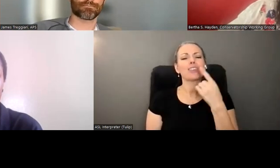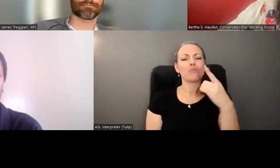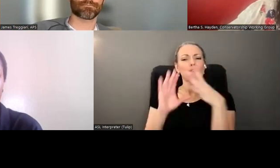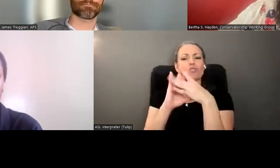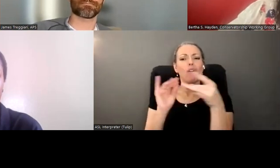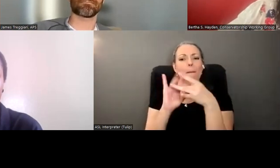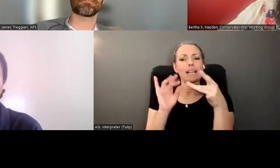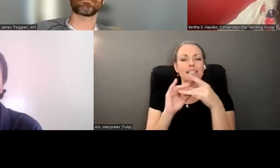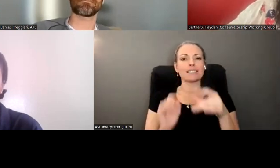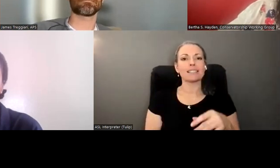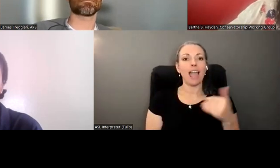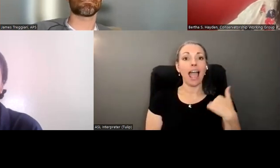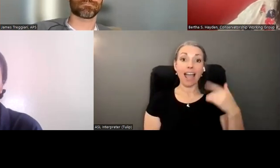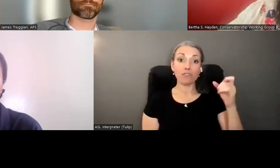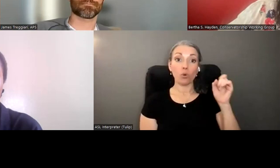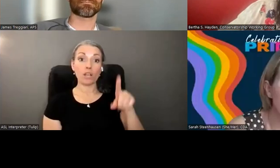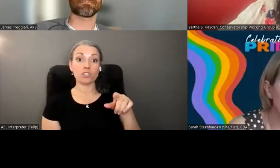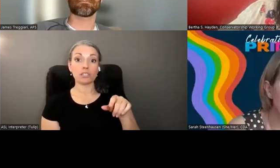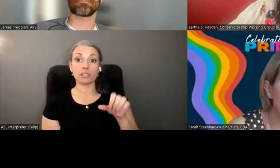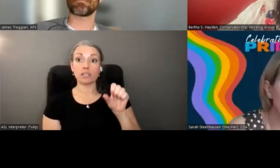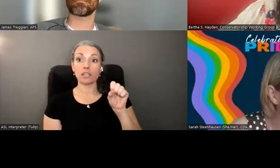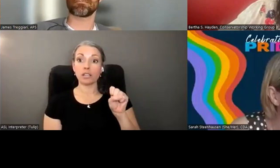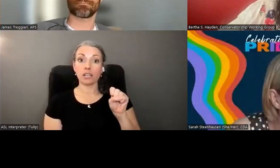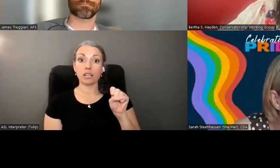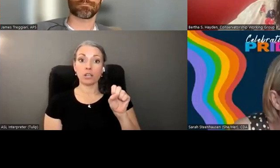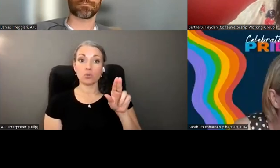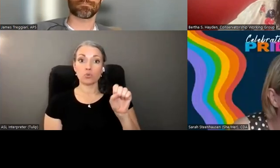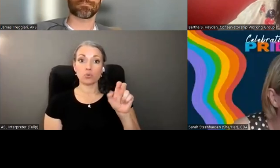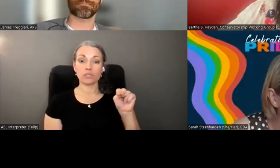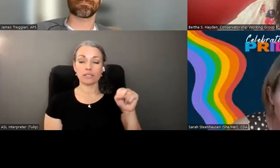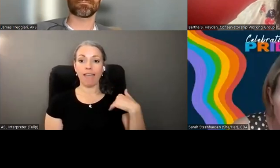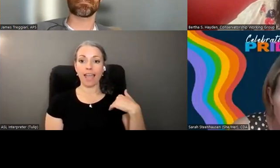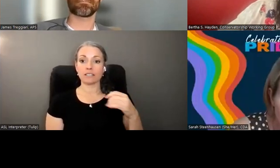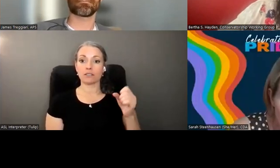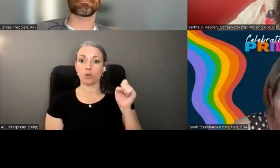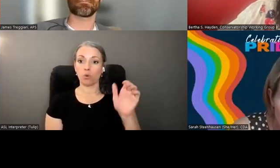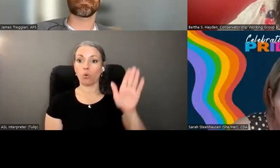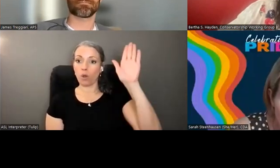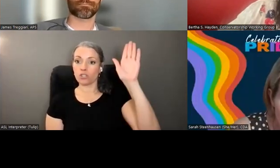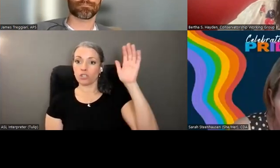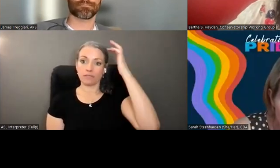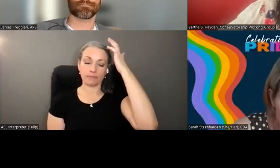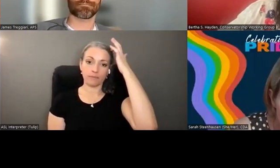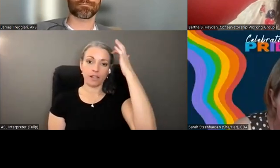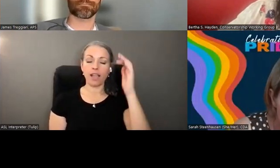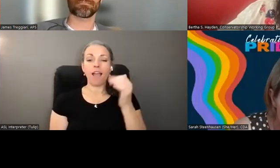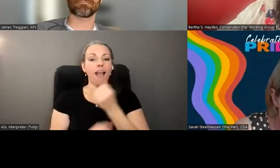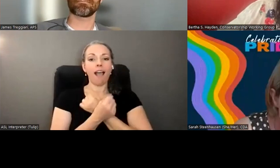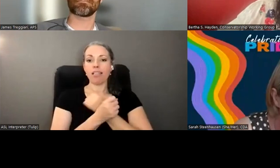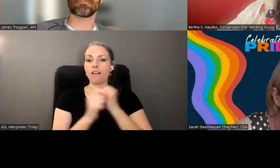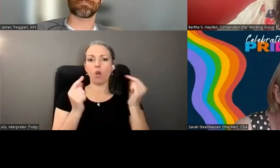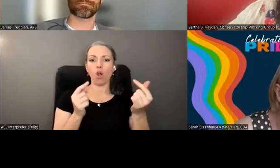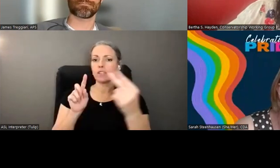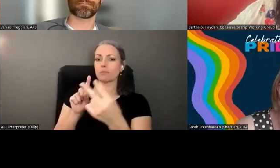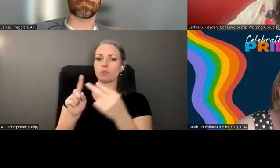Ronjan I have a question because I can't get my I I'm just thinking about this and I think I love all of these perspectives and considerations